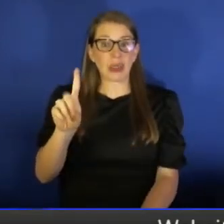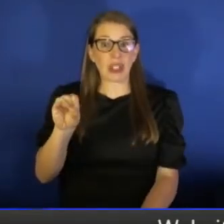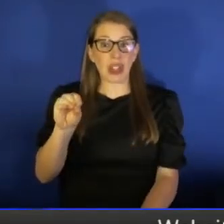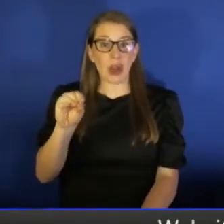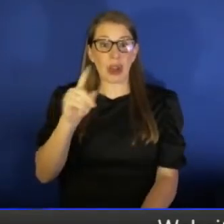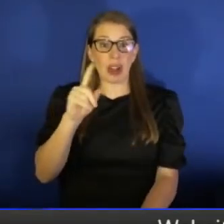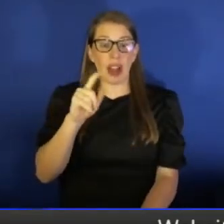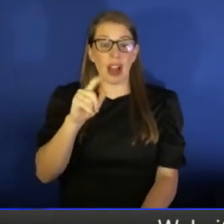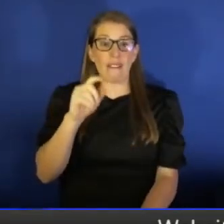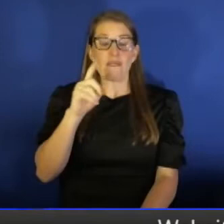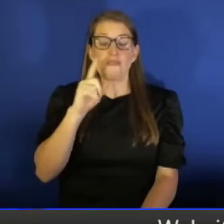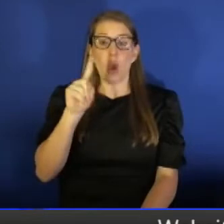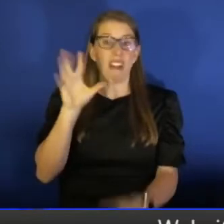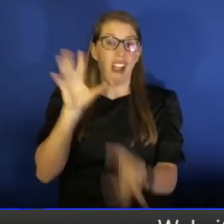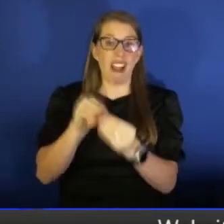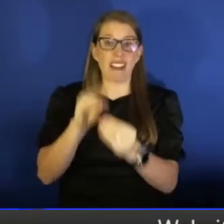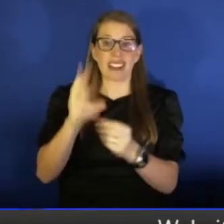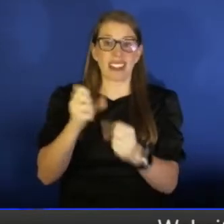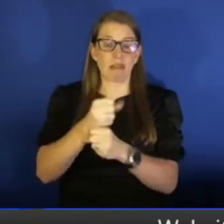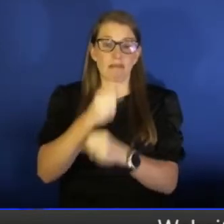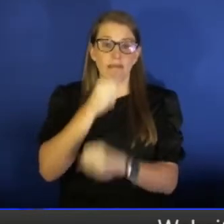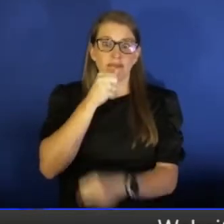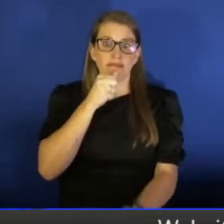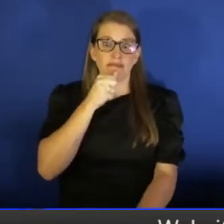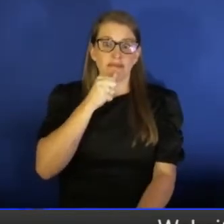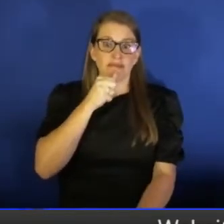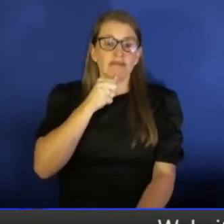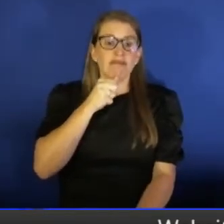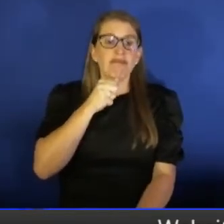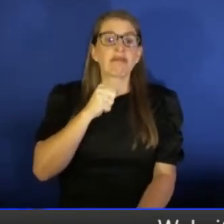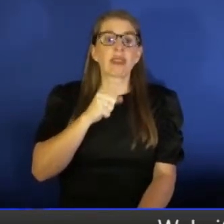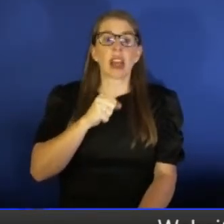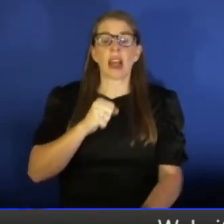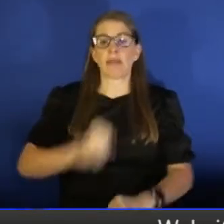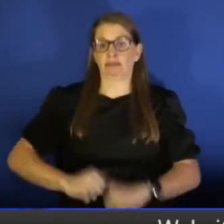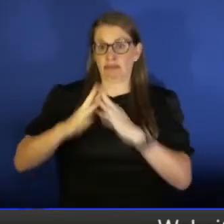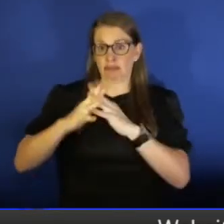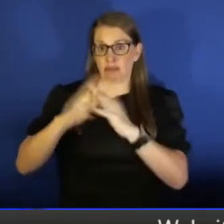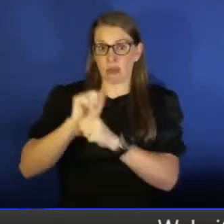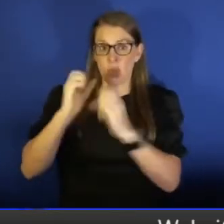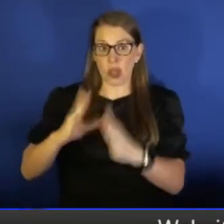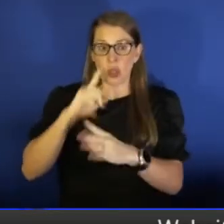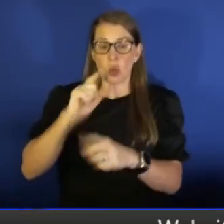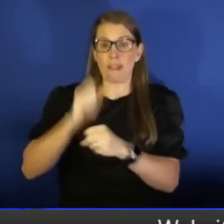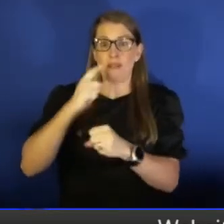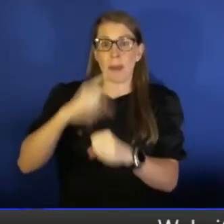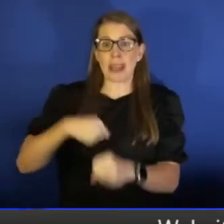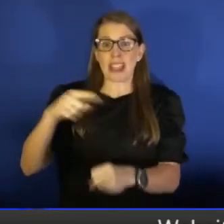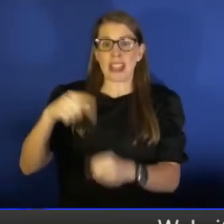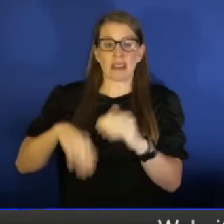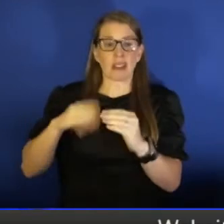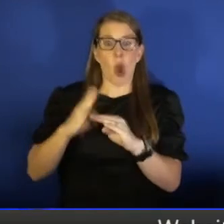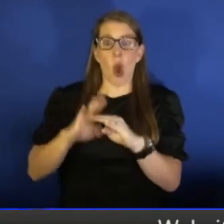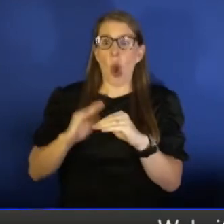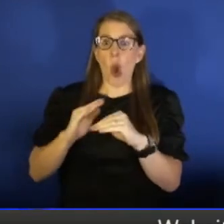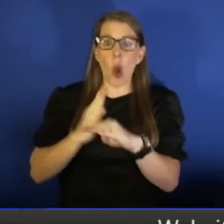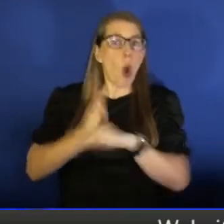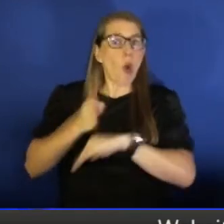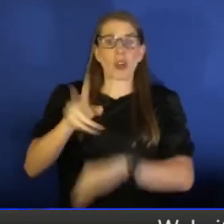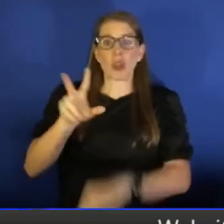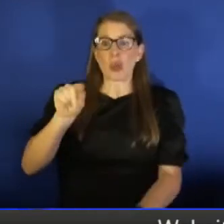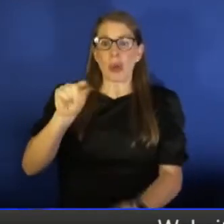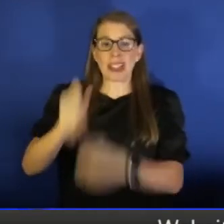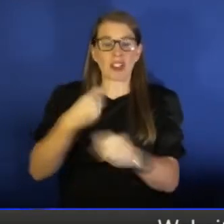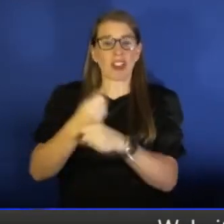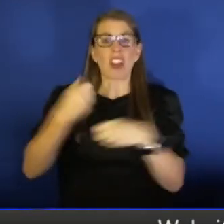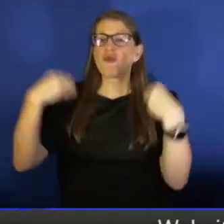years. And then I I had built my own building. I had employees that worked for me for 20 years. I had a lot of clients, and I sold it all. I sold